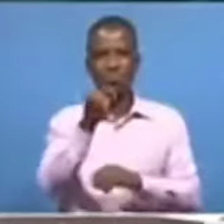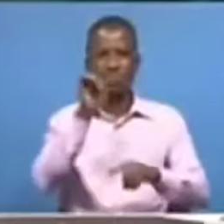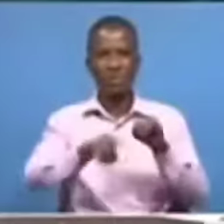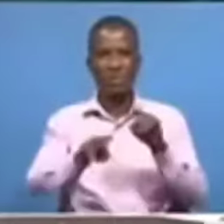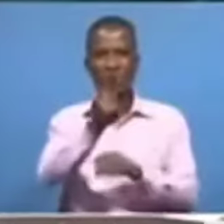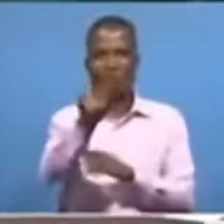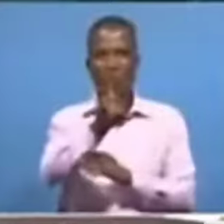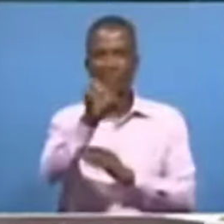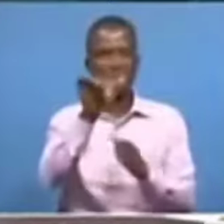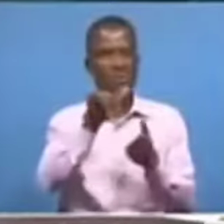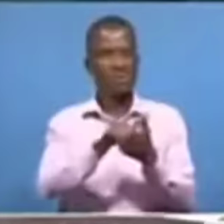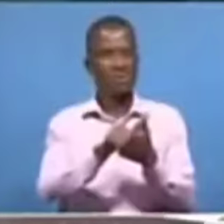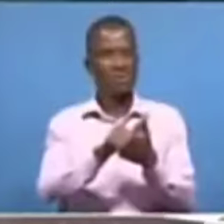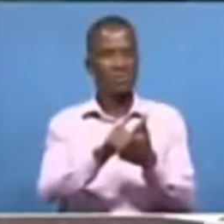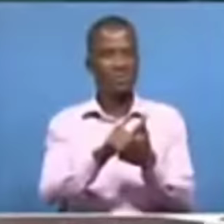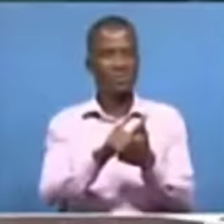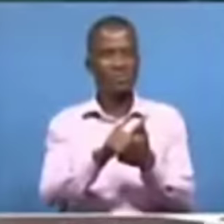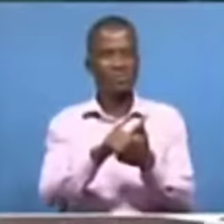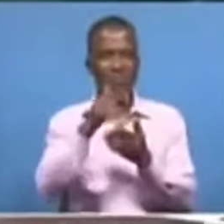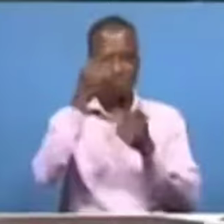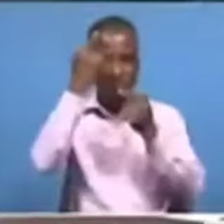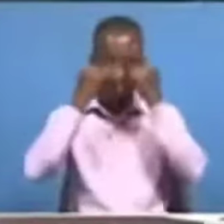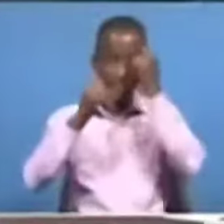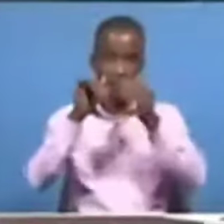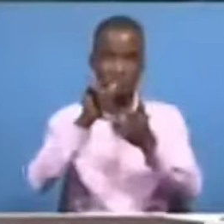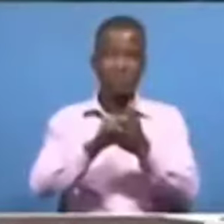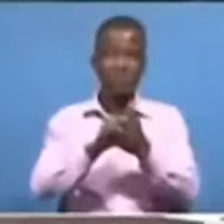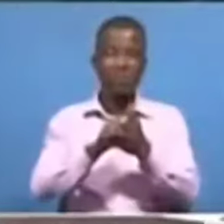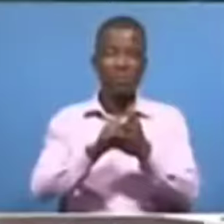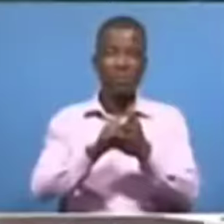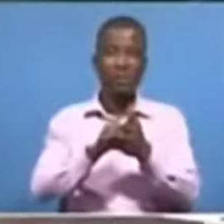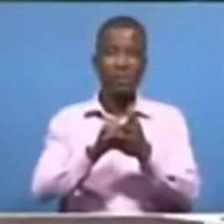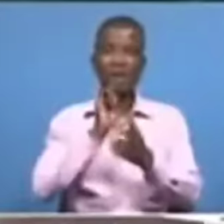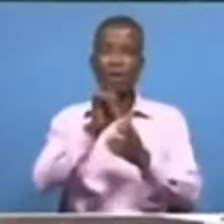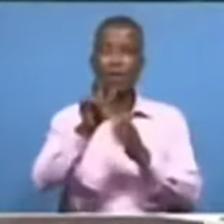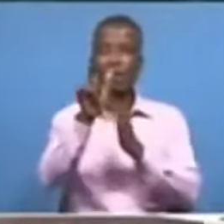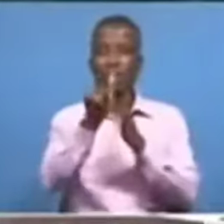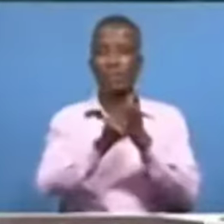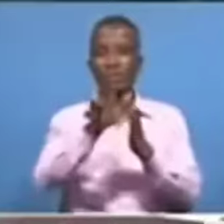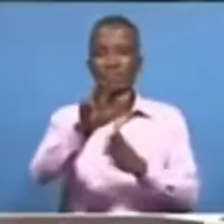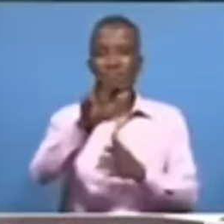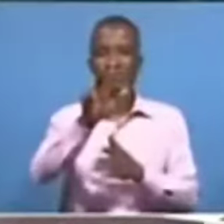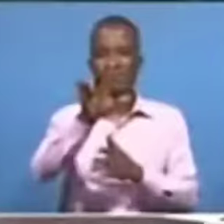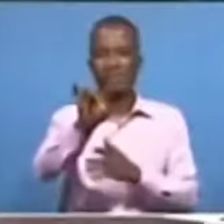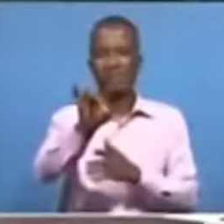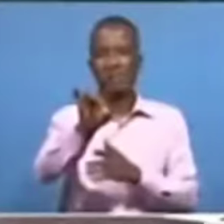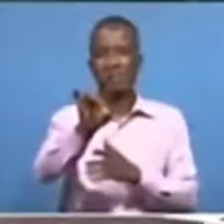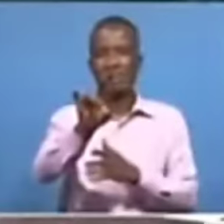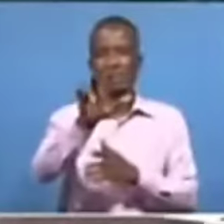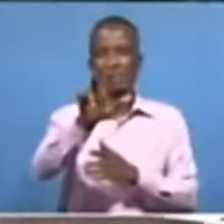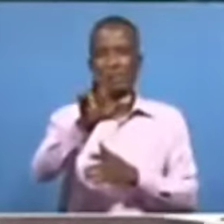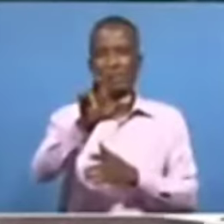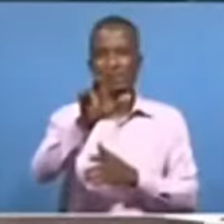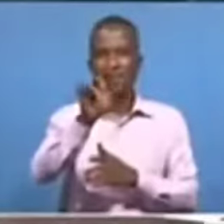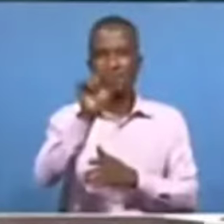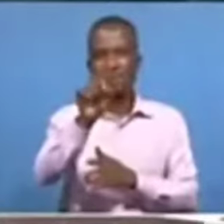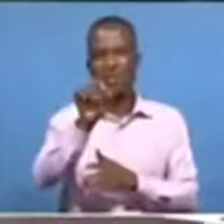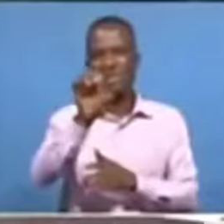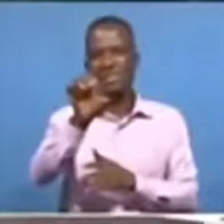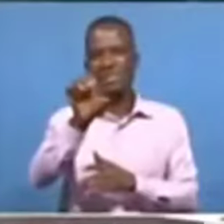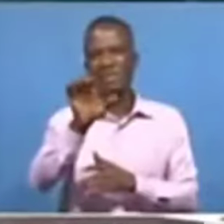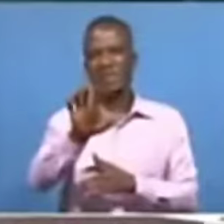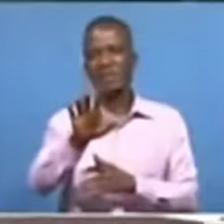Section 26 because of Order 38, Rule 3E5. And just